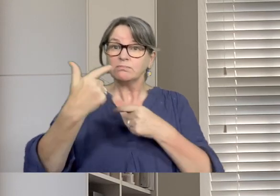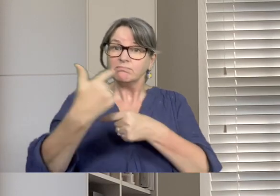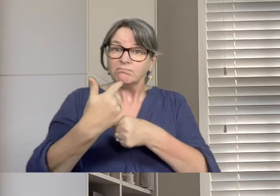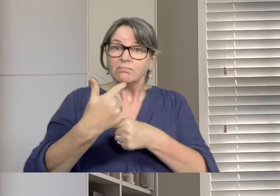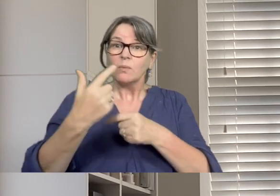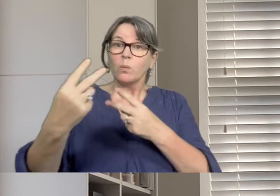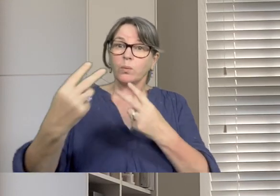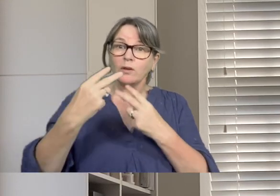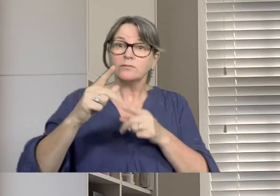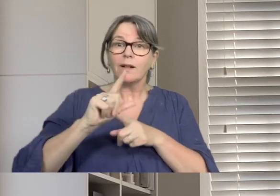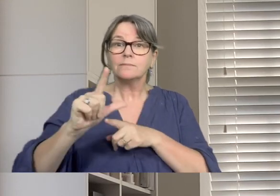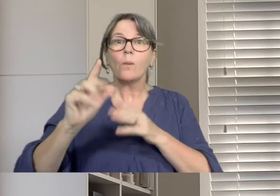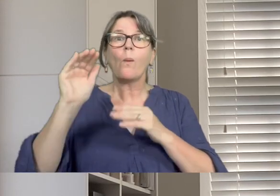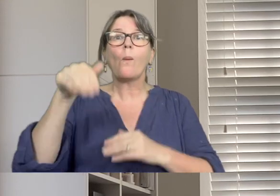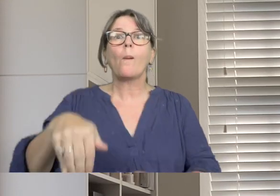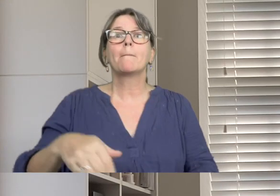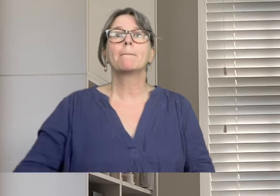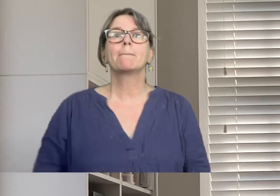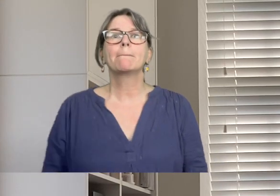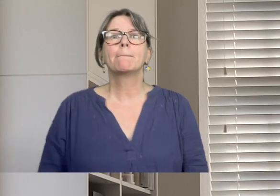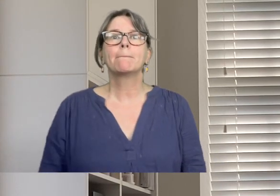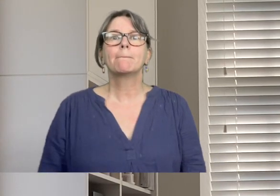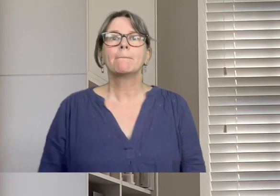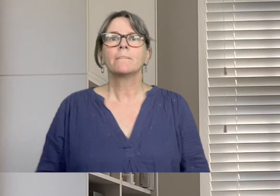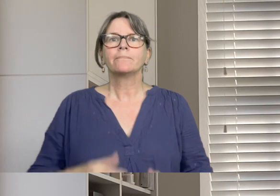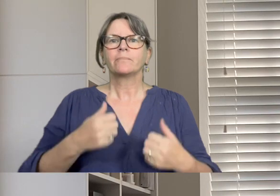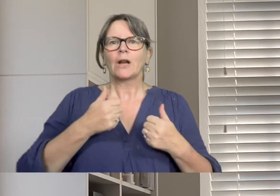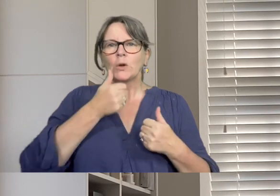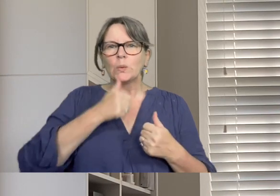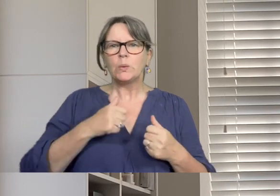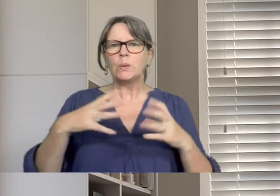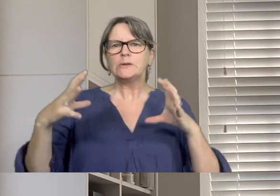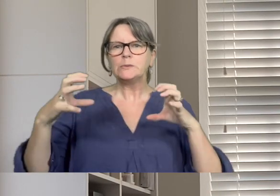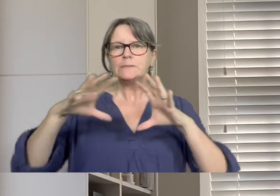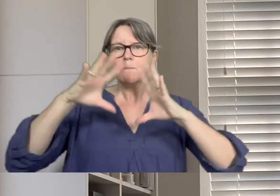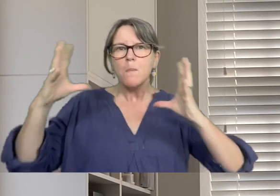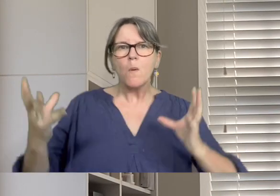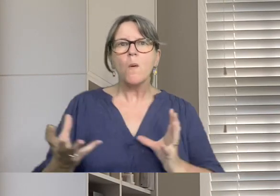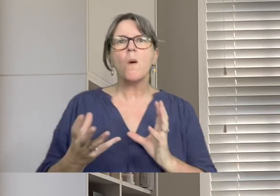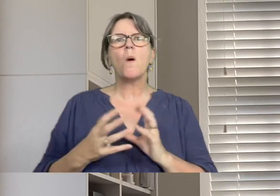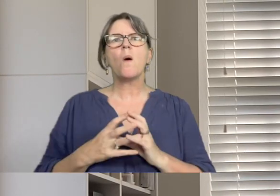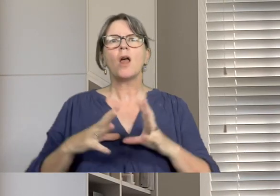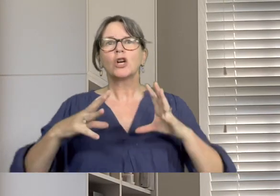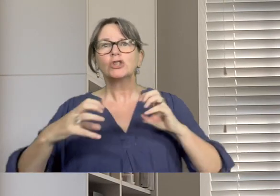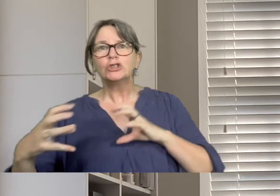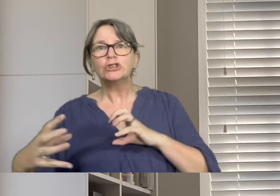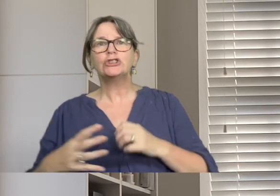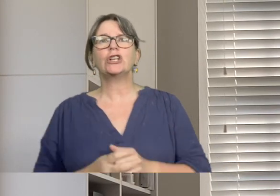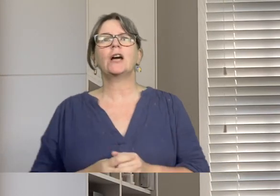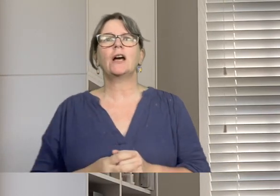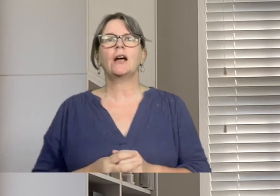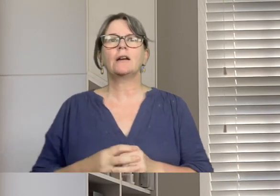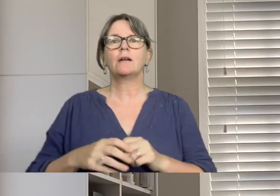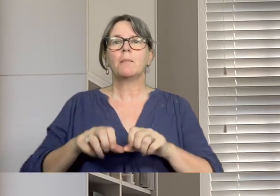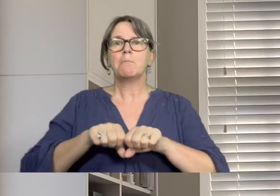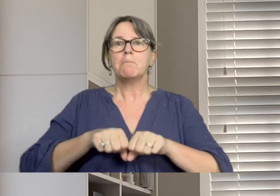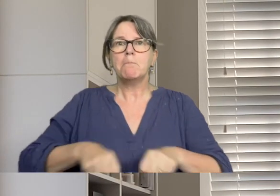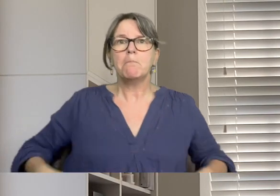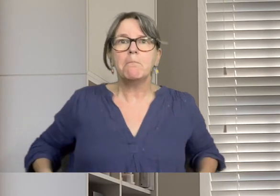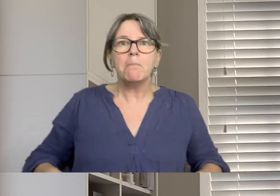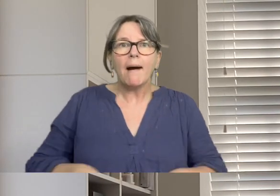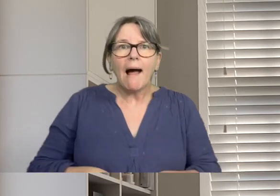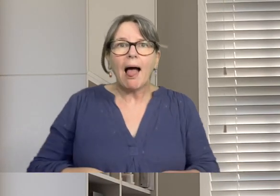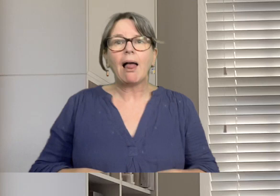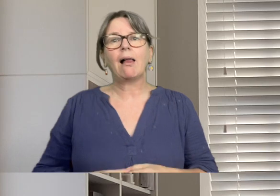use a squishy Pilates ball, which you can either just not use, you just use flat on the floor, or if you want to use a cushion, you can pop a